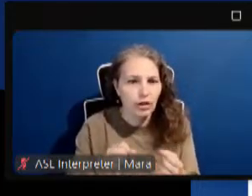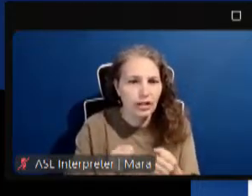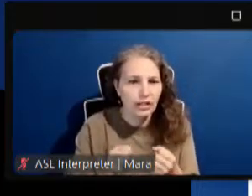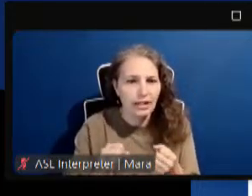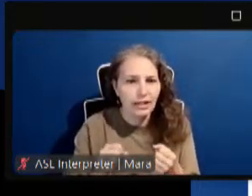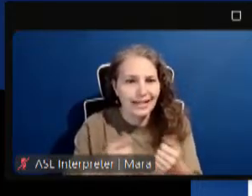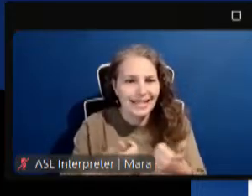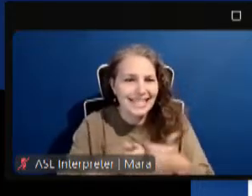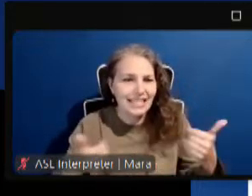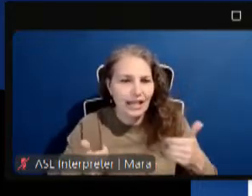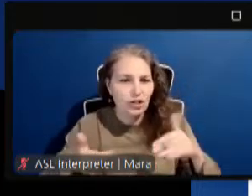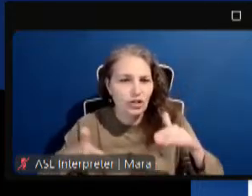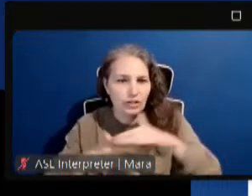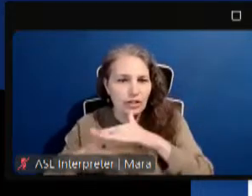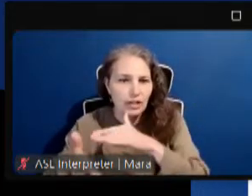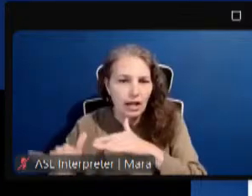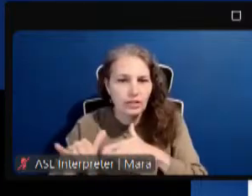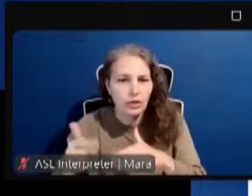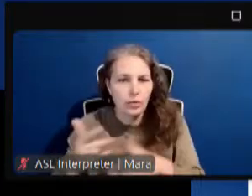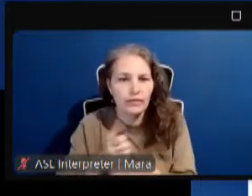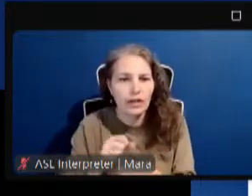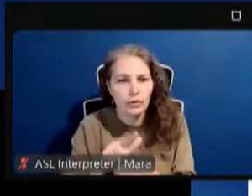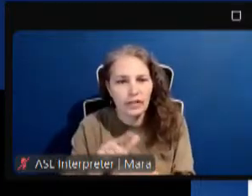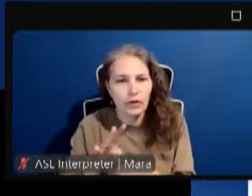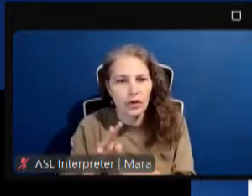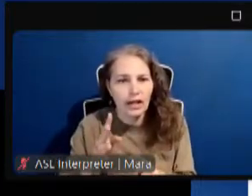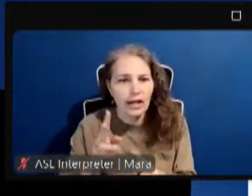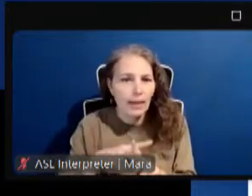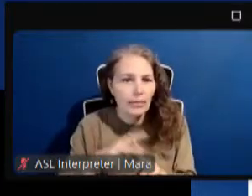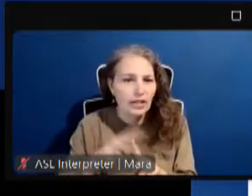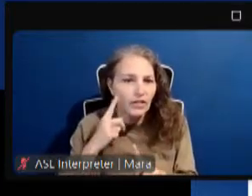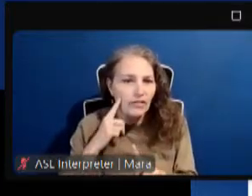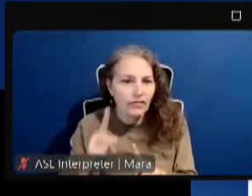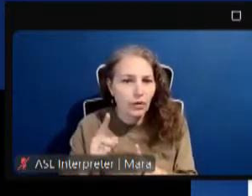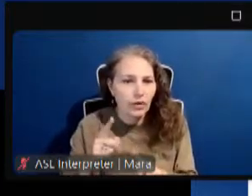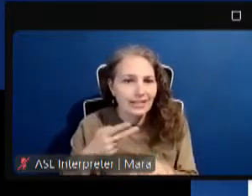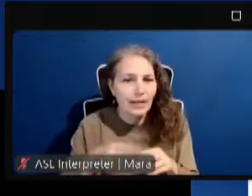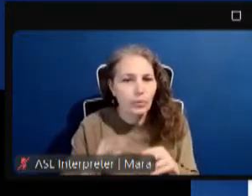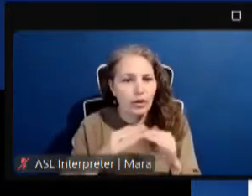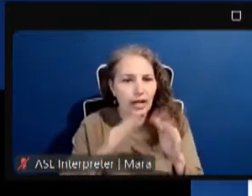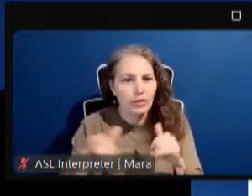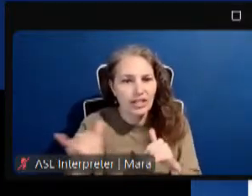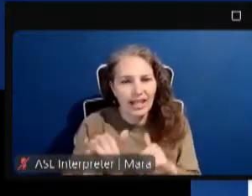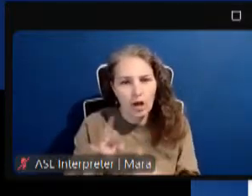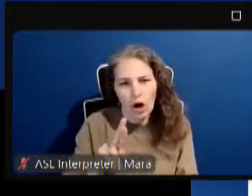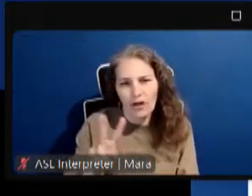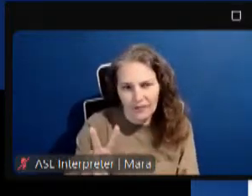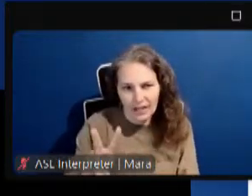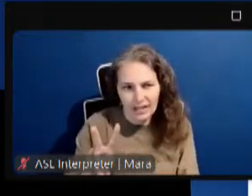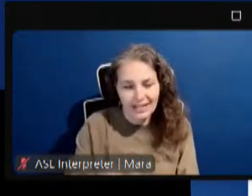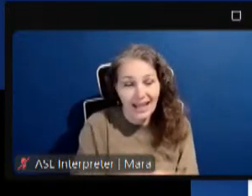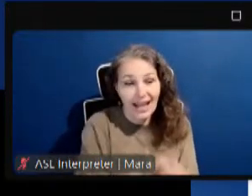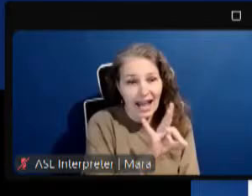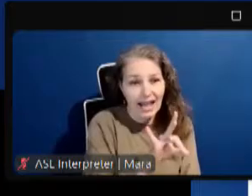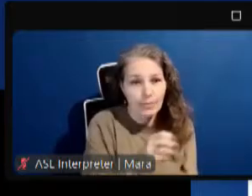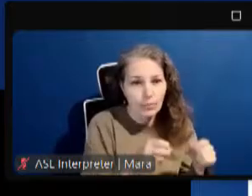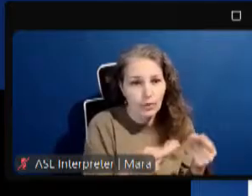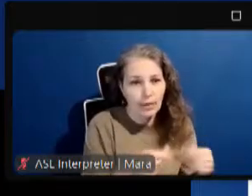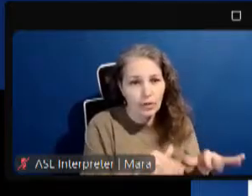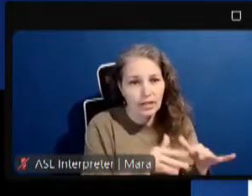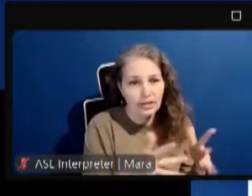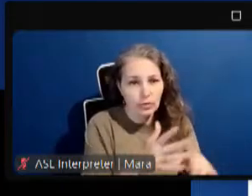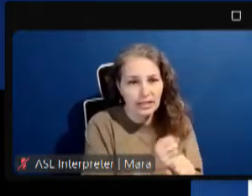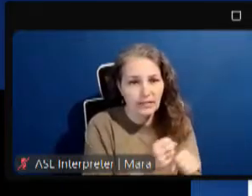install temporary housing, such as RVs on sites. 8 properties have received permits to install, and 1 install is complete and